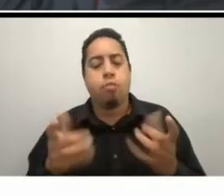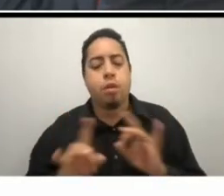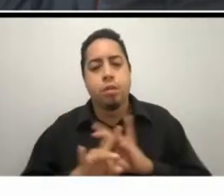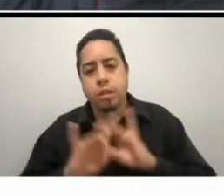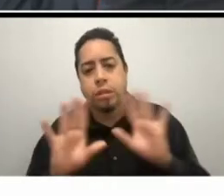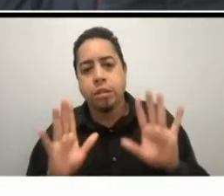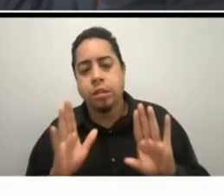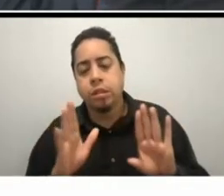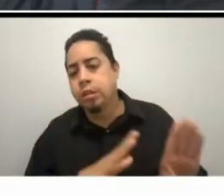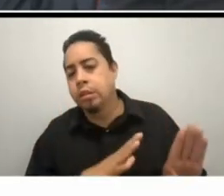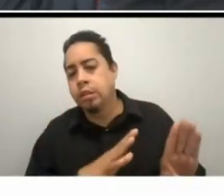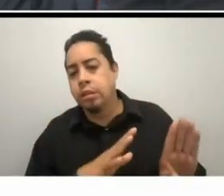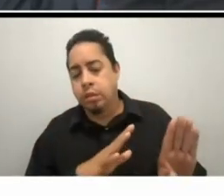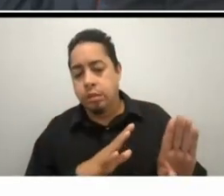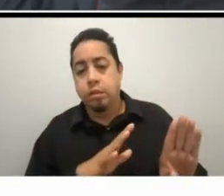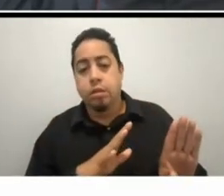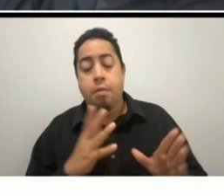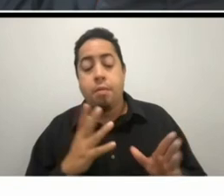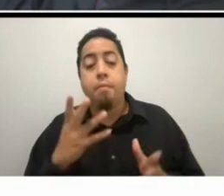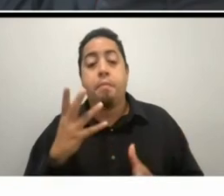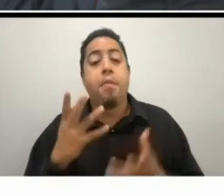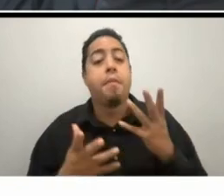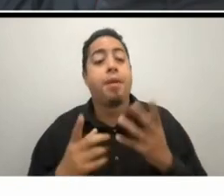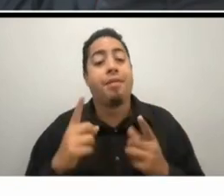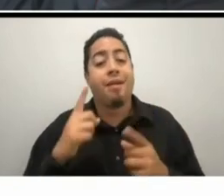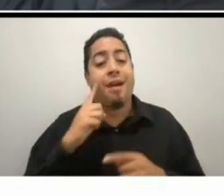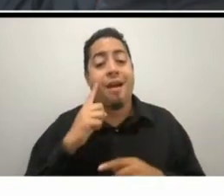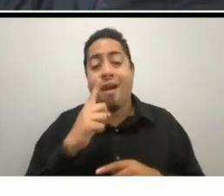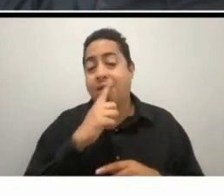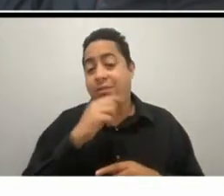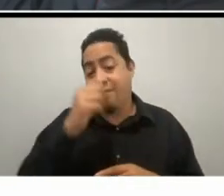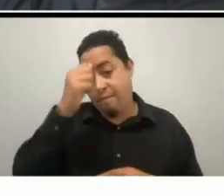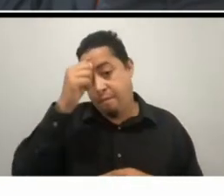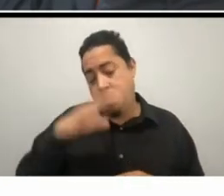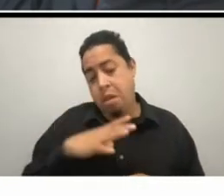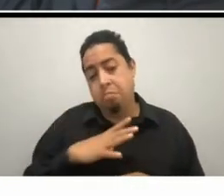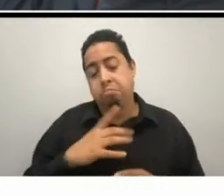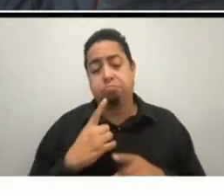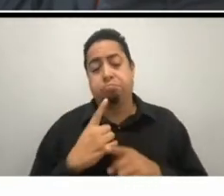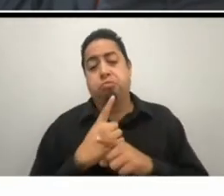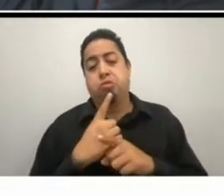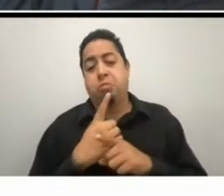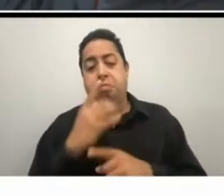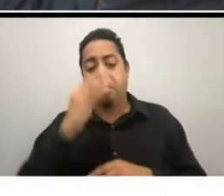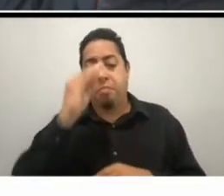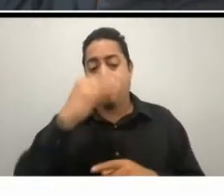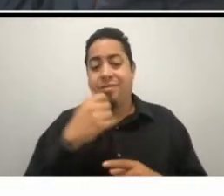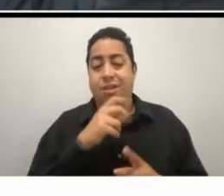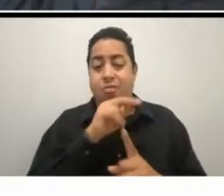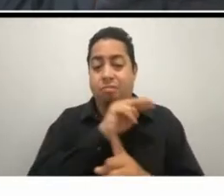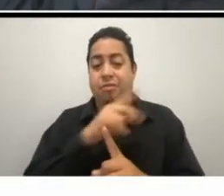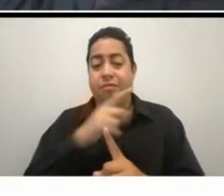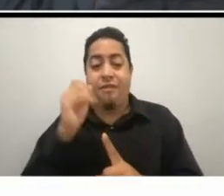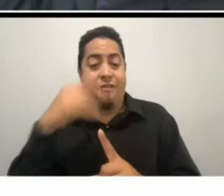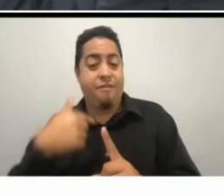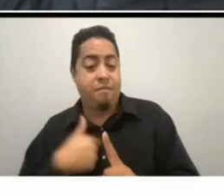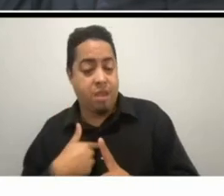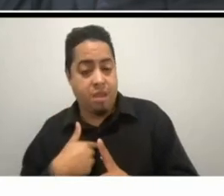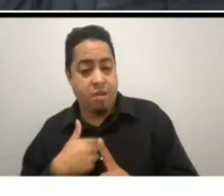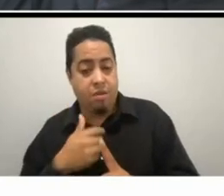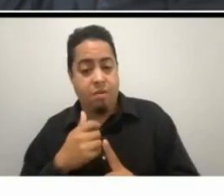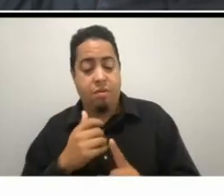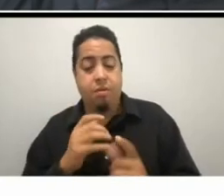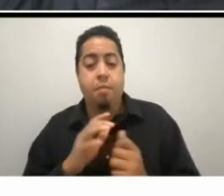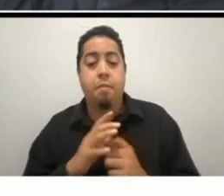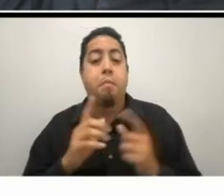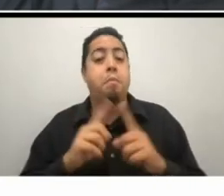I may, in the eyes of men, not hold correct opinions or act according to their vision or convictions, but I